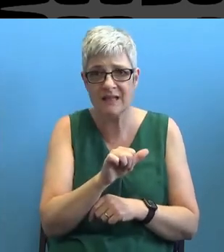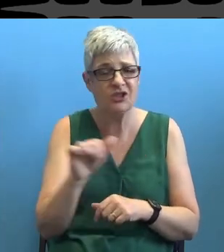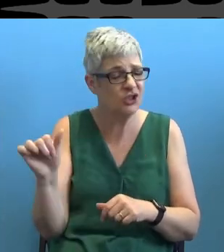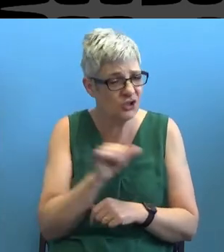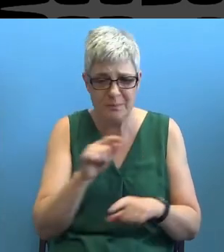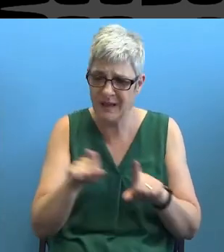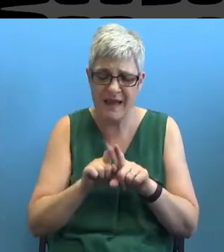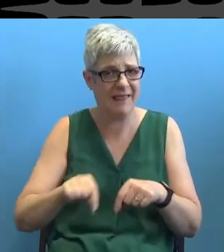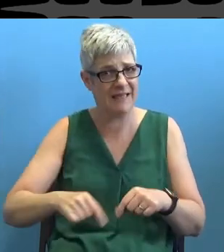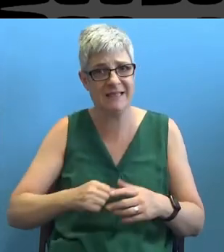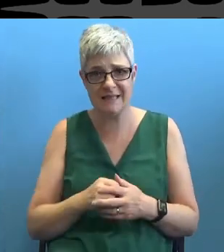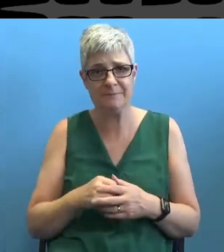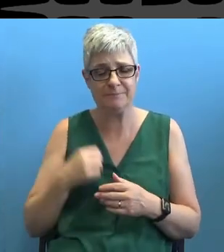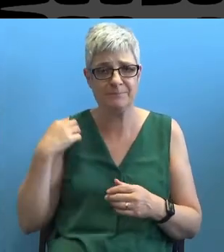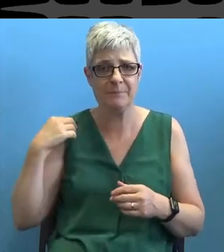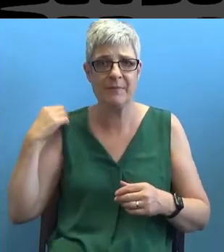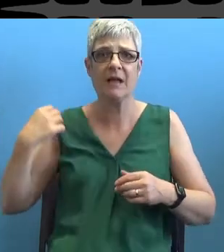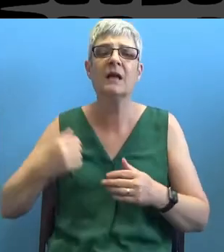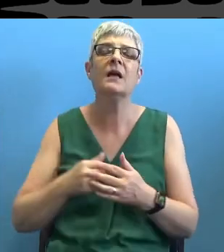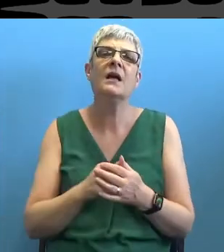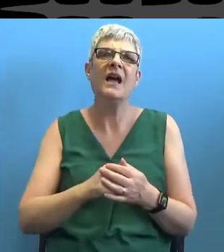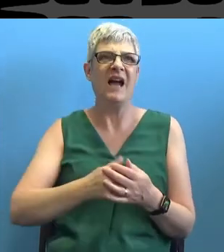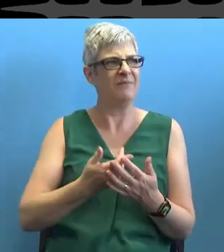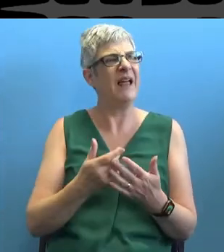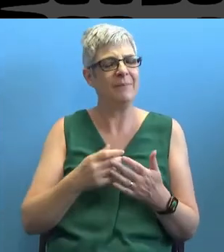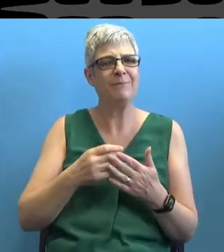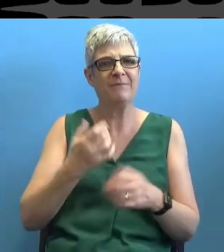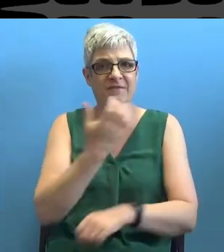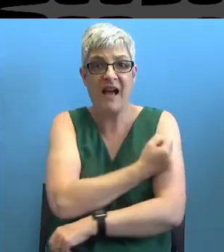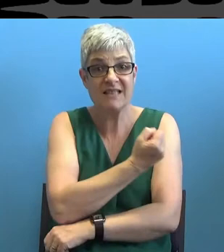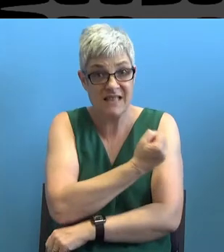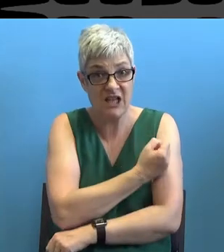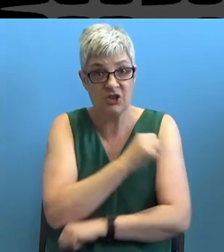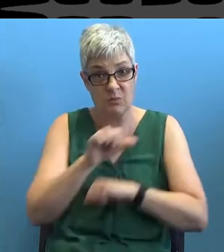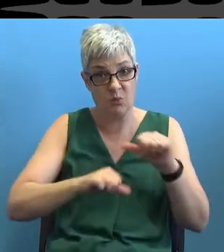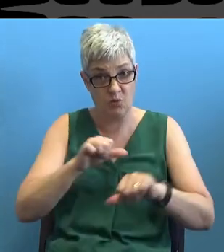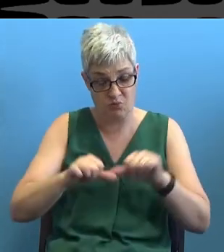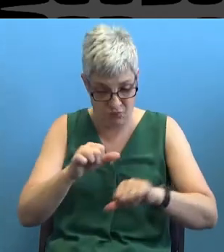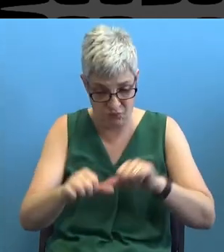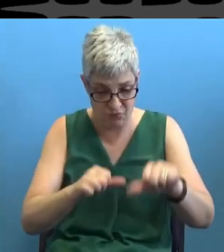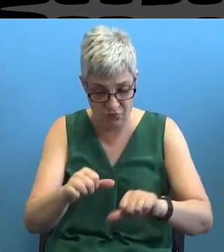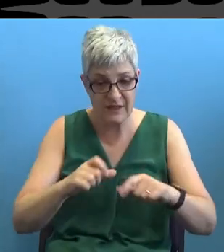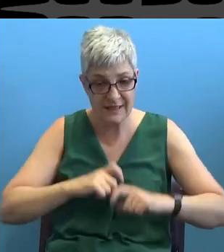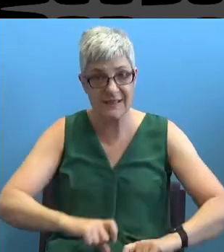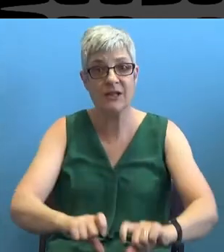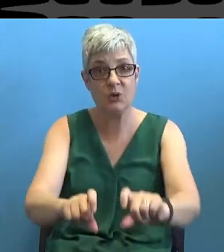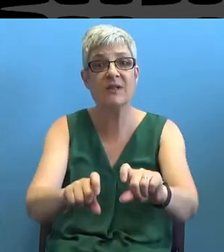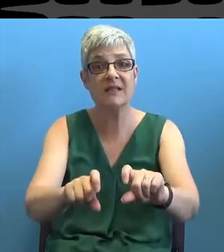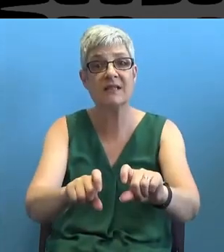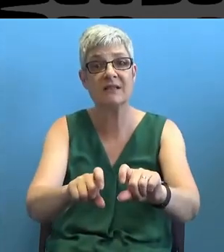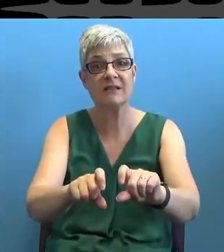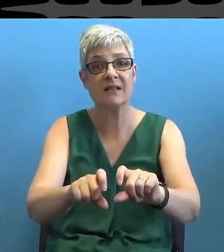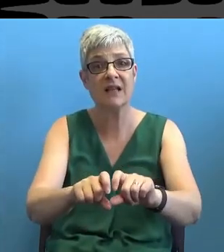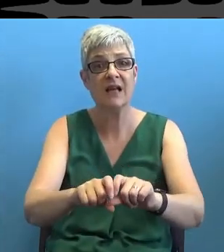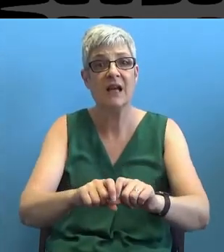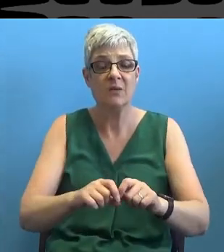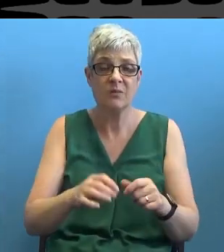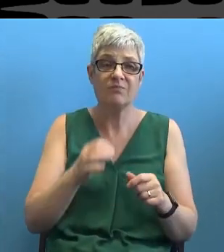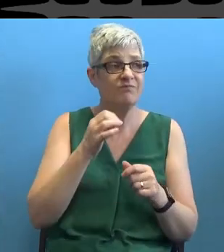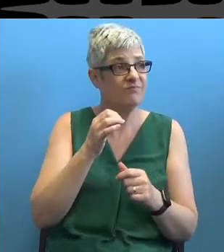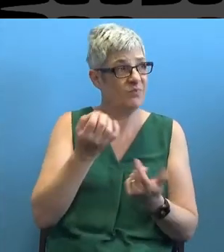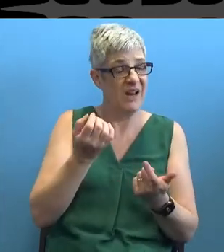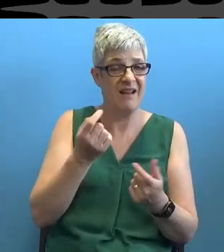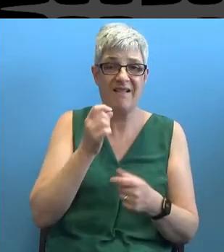Even as an excellent vaccination program continues, we're hearing calls to return to what we knew, what we had